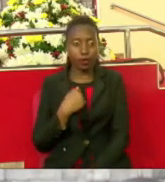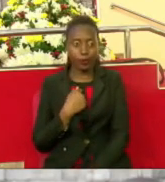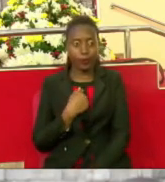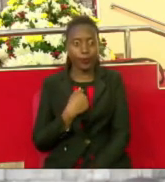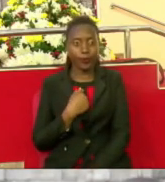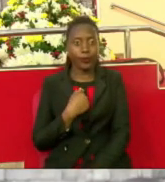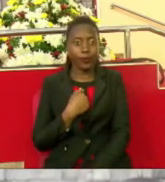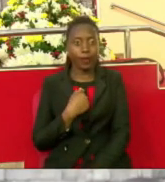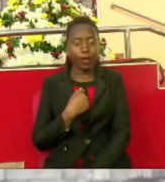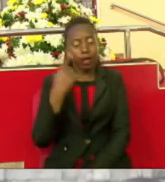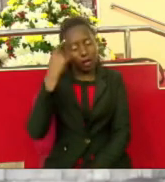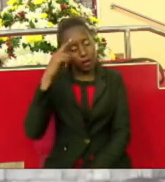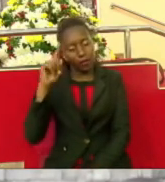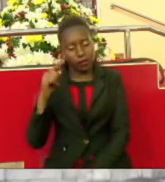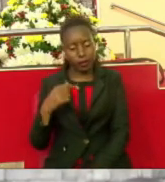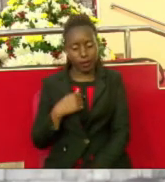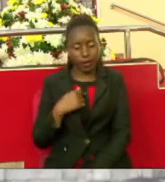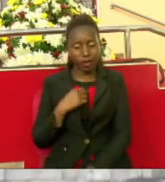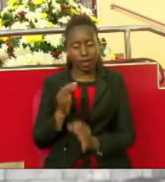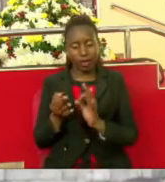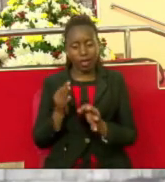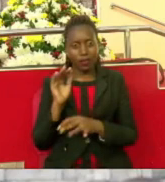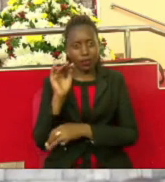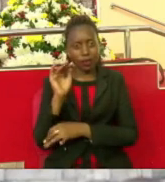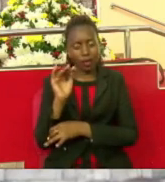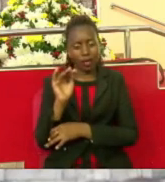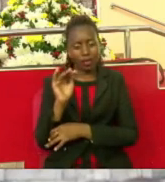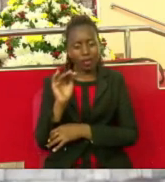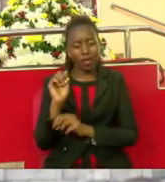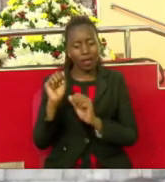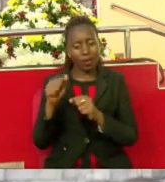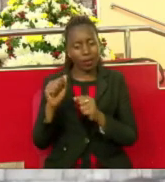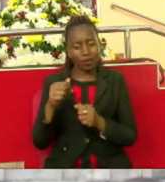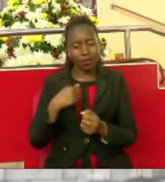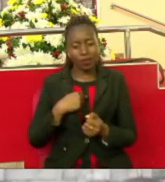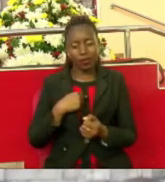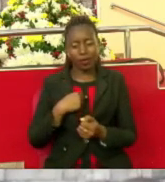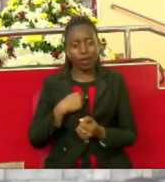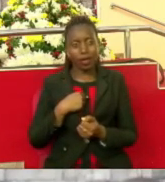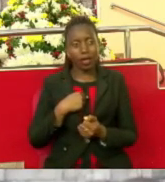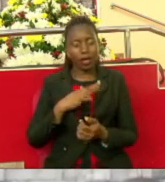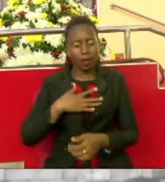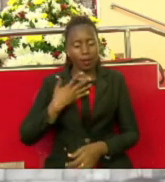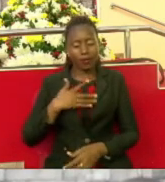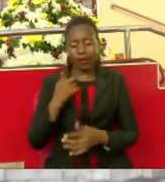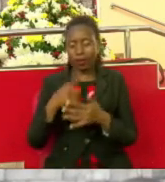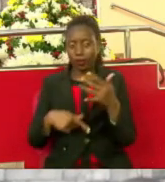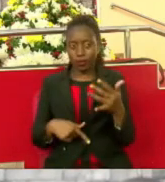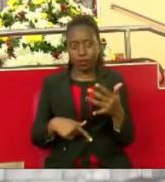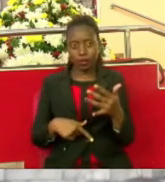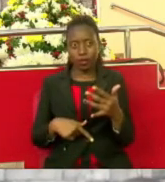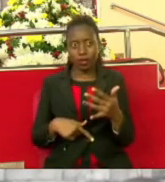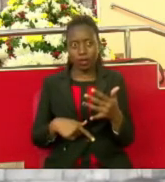And for me, if you ask me what I would treasure, it is this moment that I treasure with